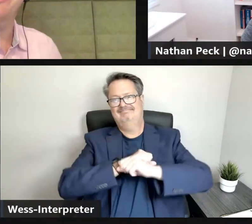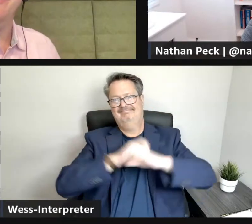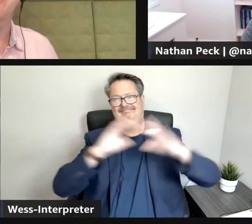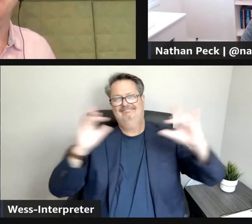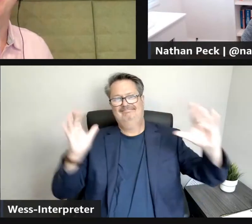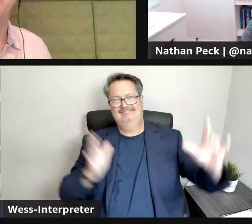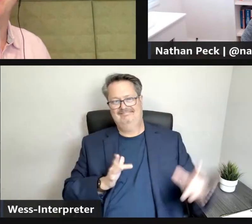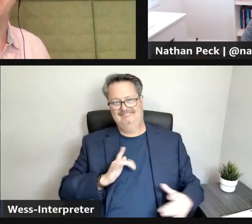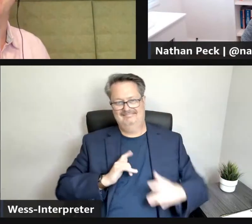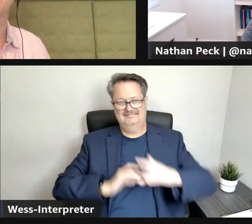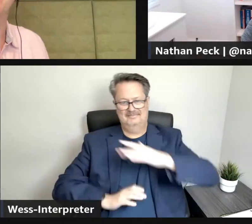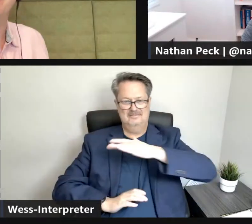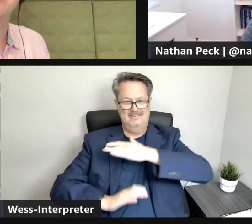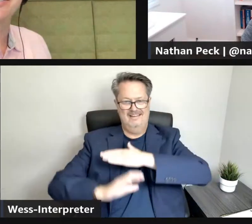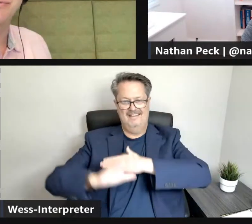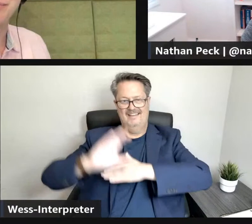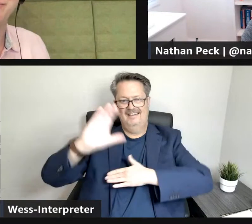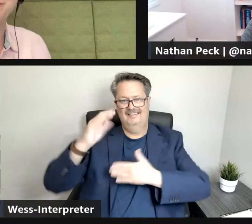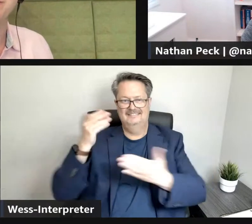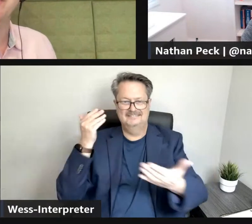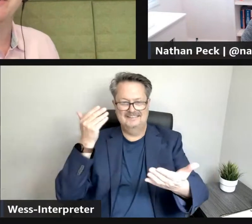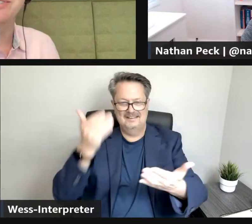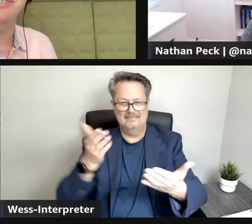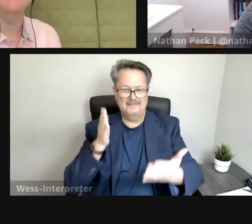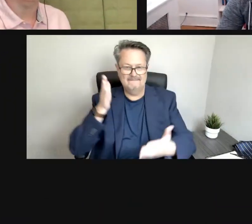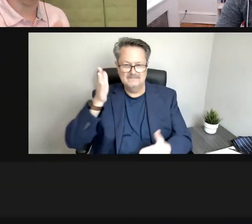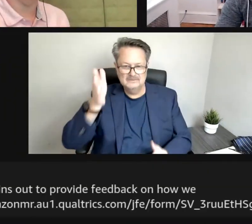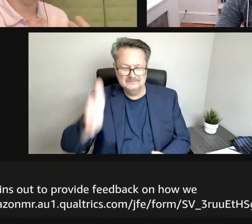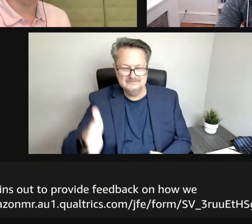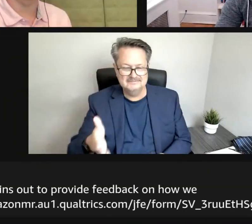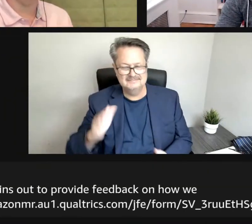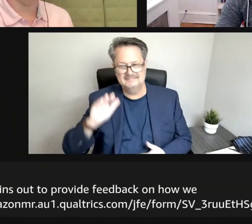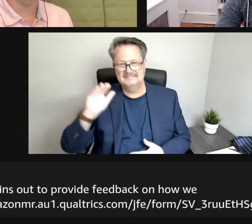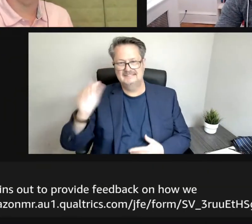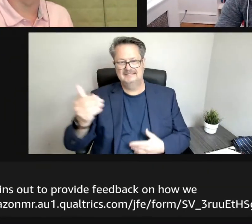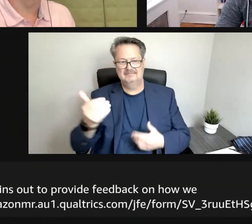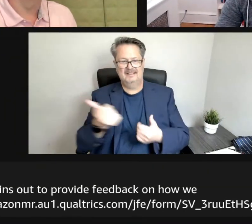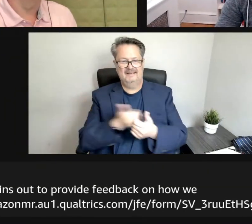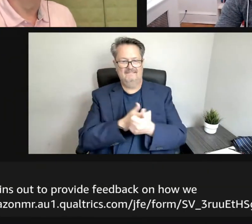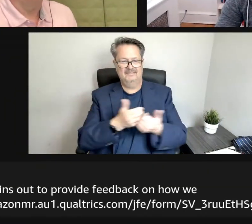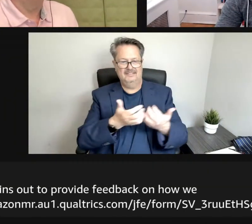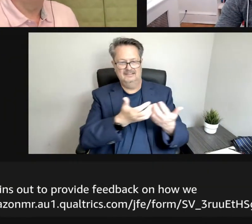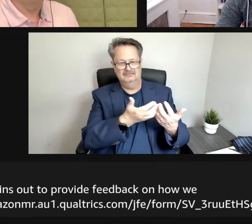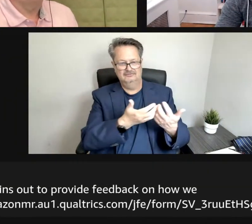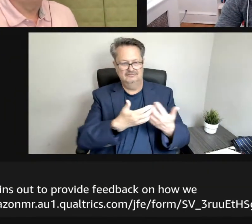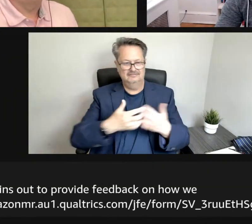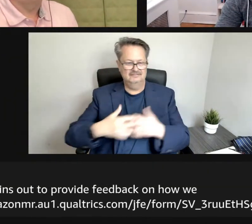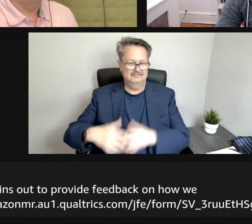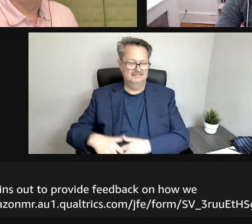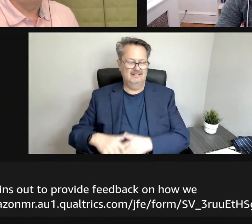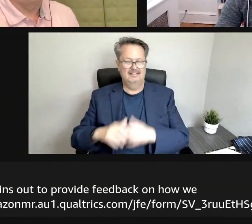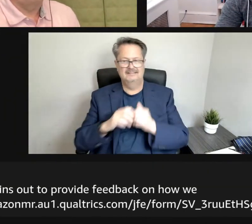horizons coming in the future. It seems like everything's gelling together.